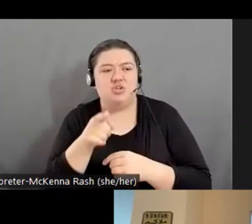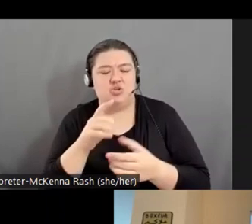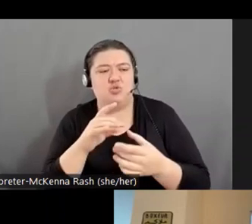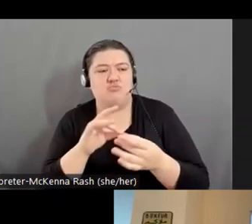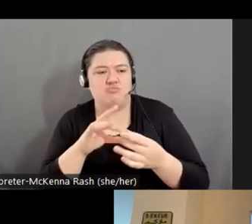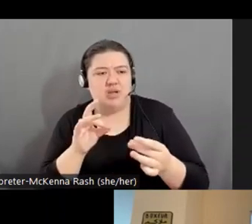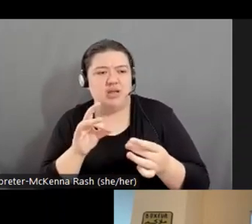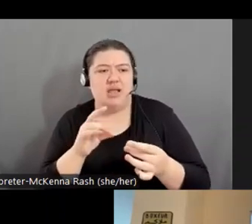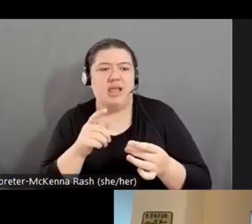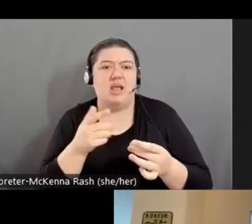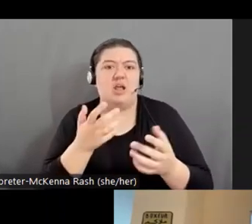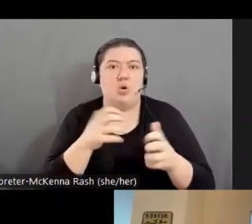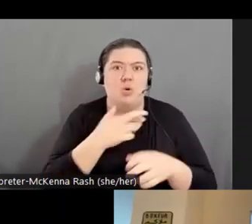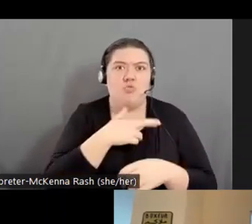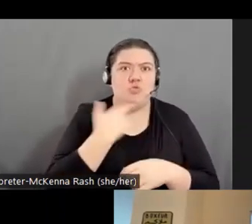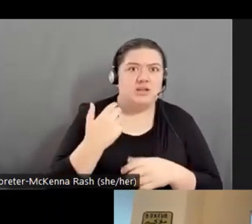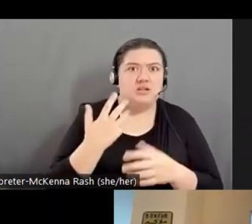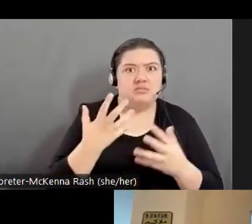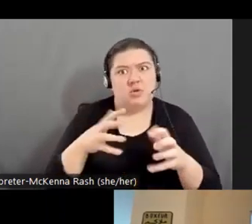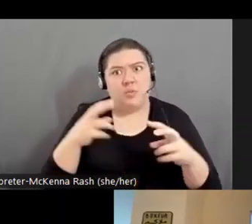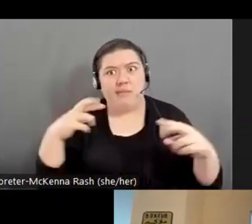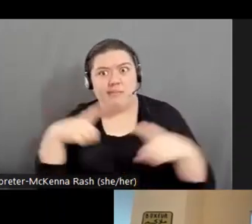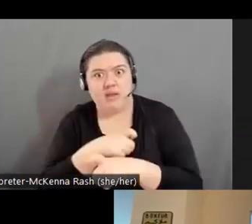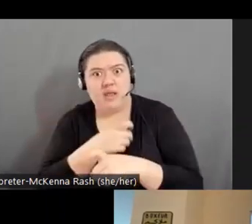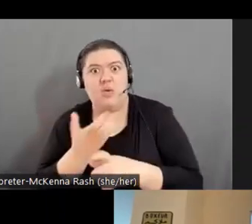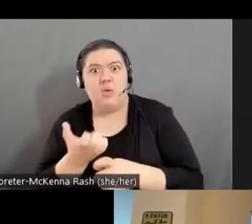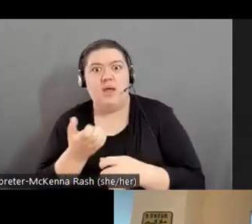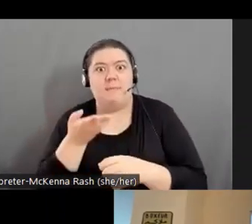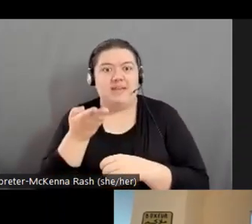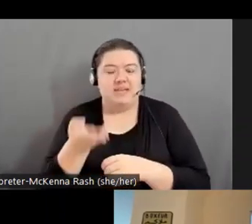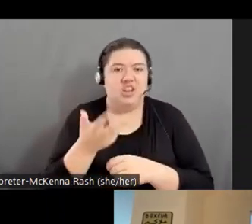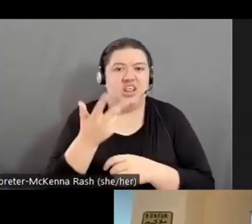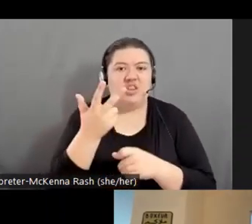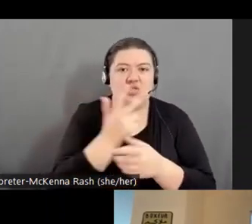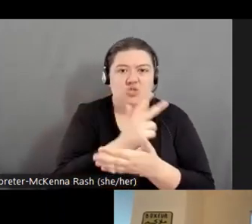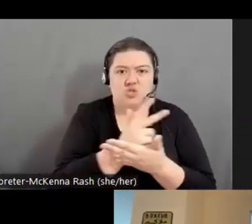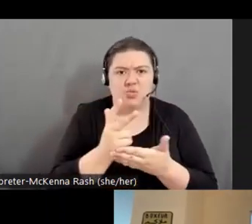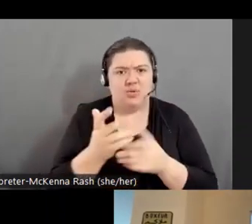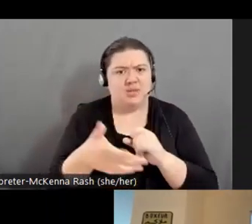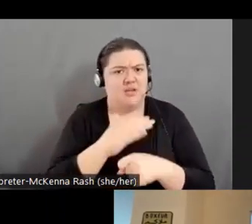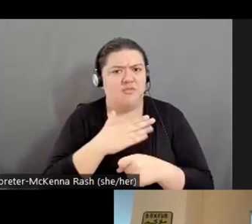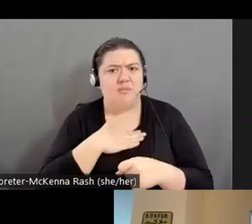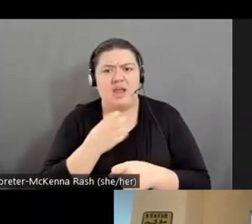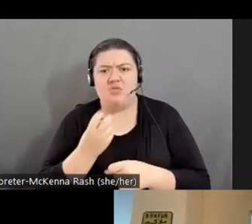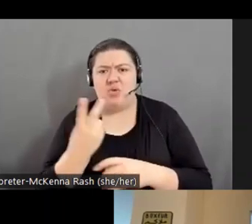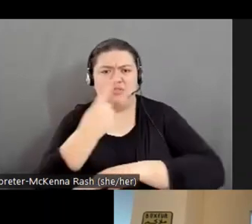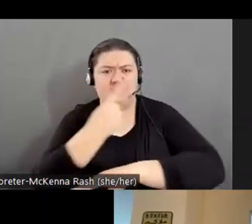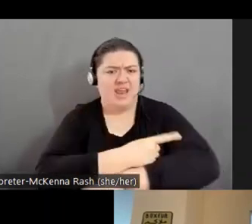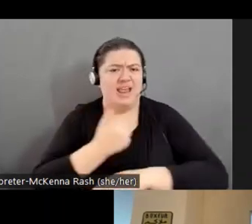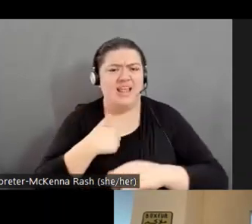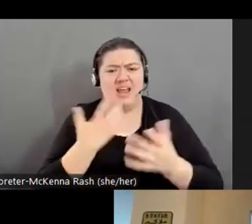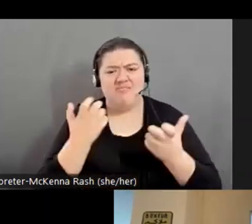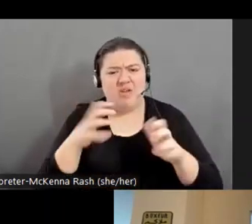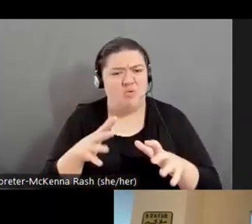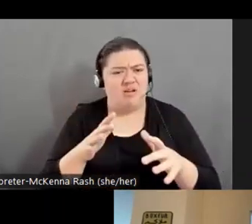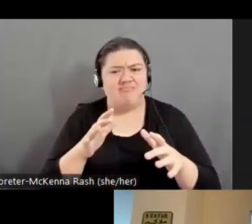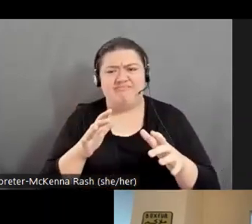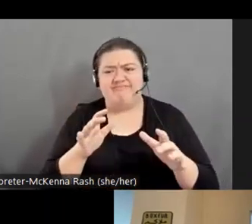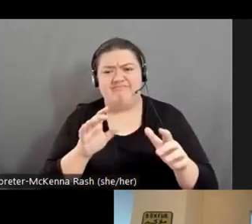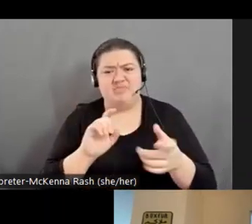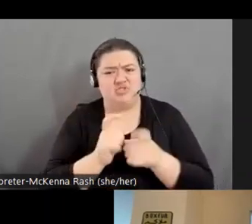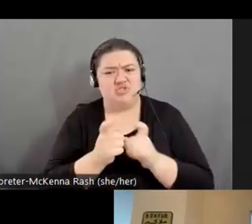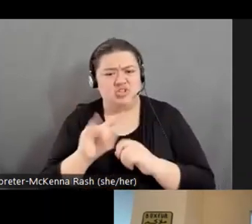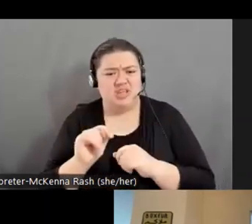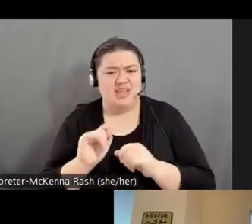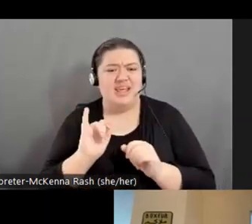I don't want any complexity. I want a petition that's, you know, 3 weeks, covers my 12 dates. I don't want to mess with it. And it has to do with risk